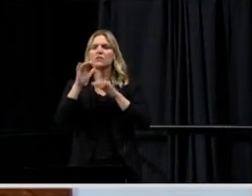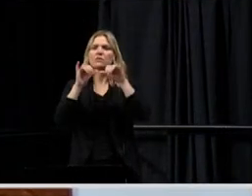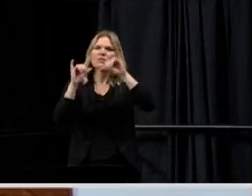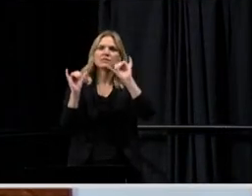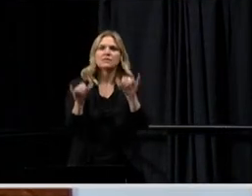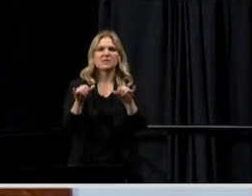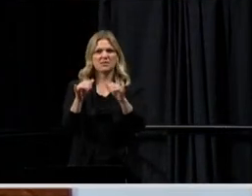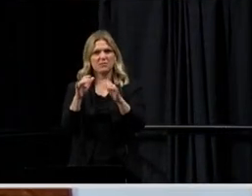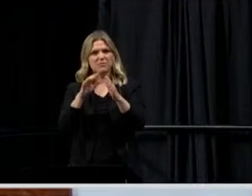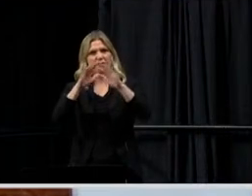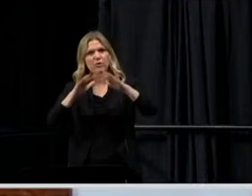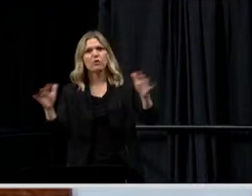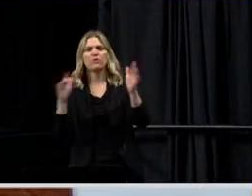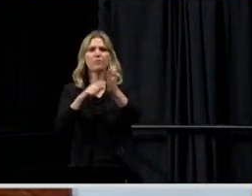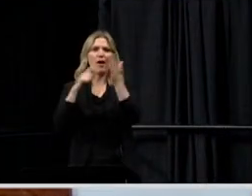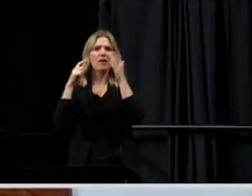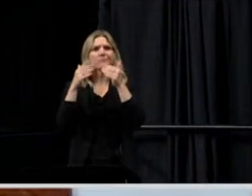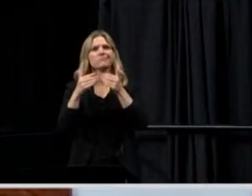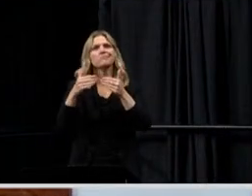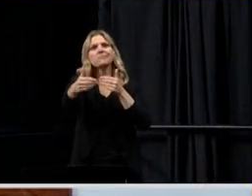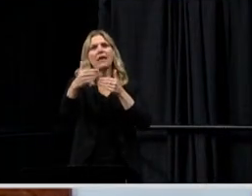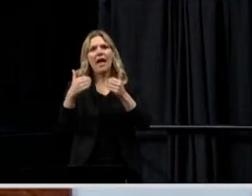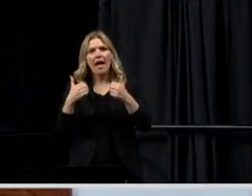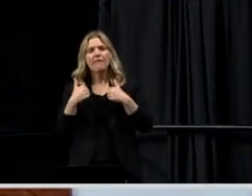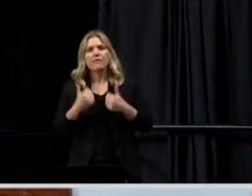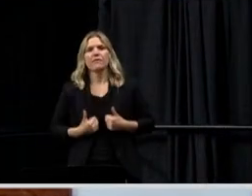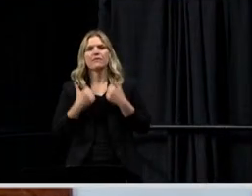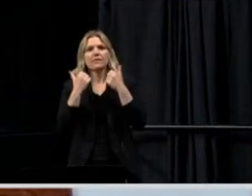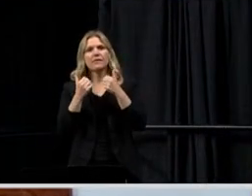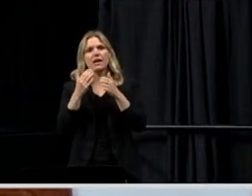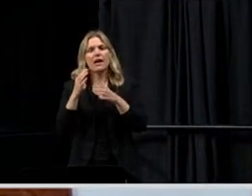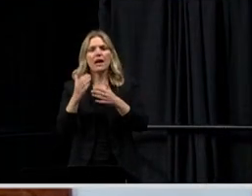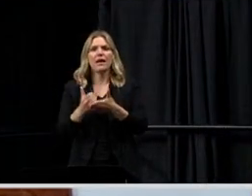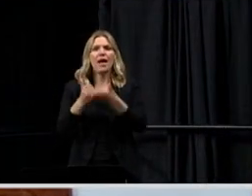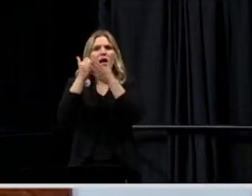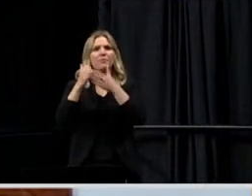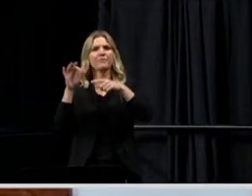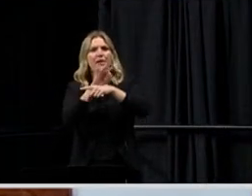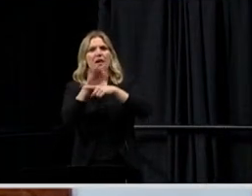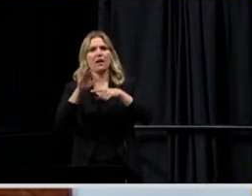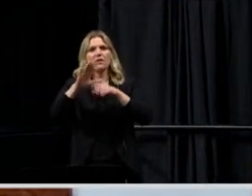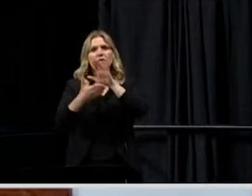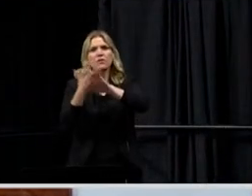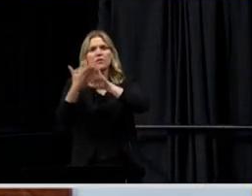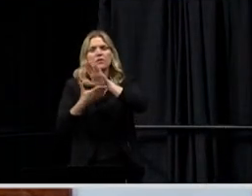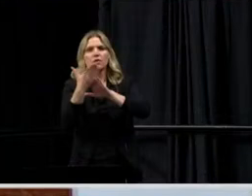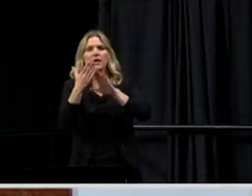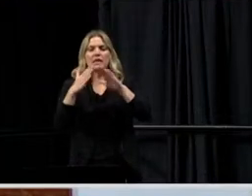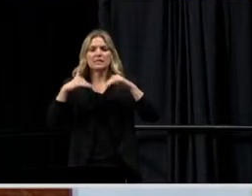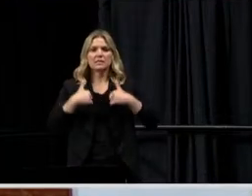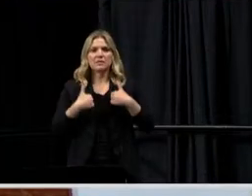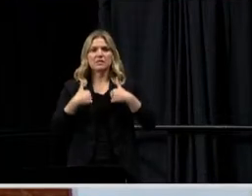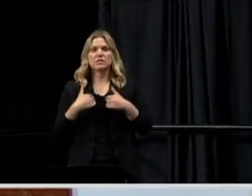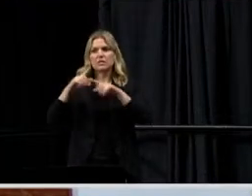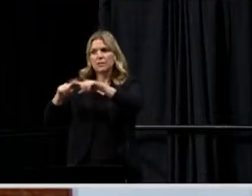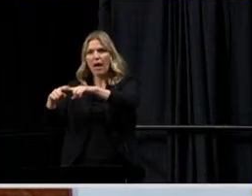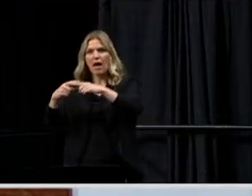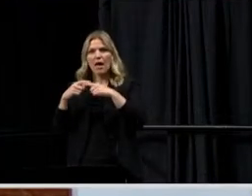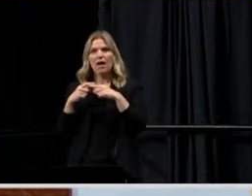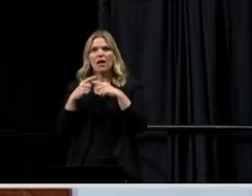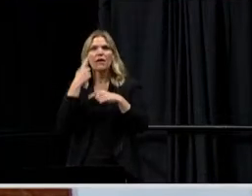of life. Diversity creates more sustainable and functioning ecosystems because species depend on each other for food and